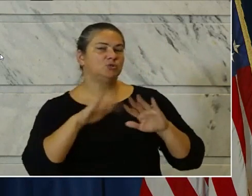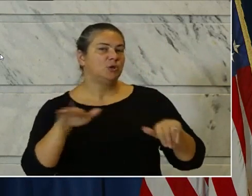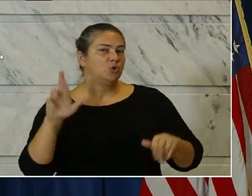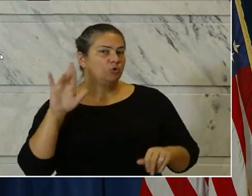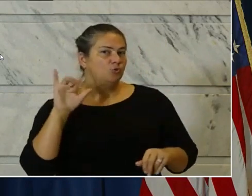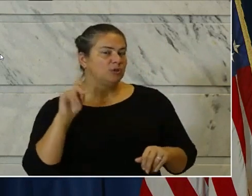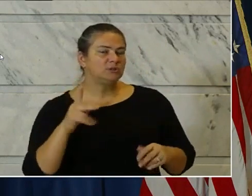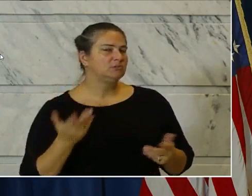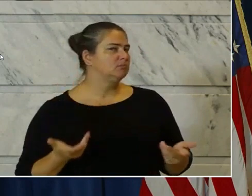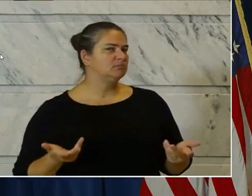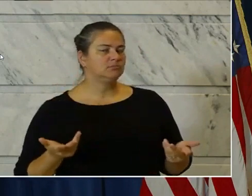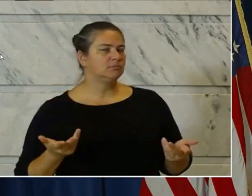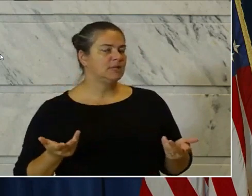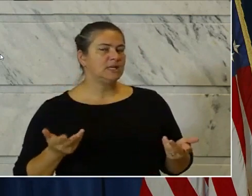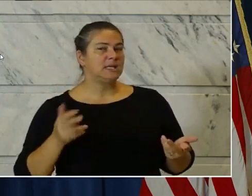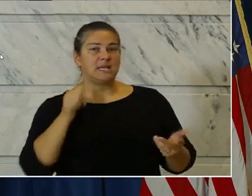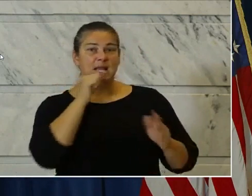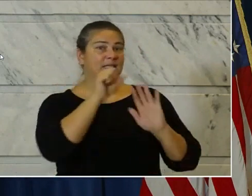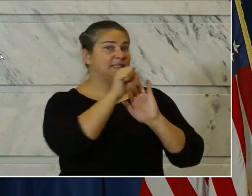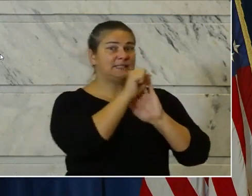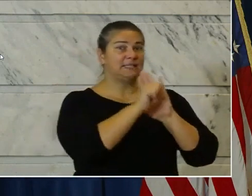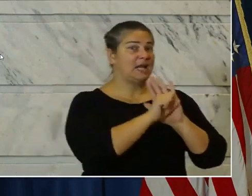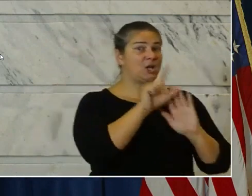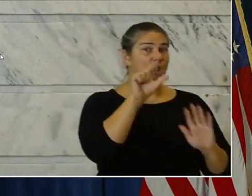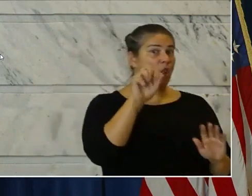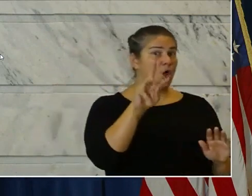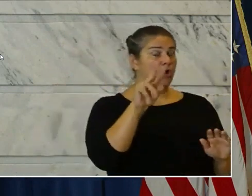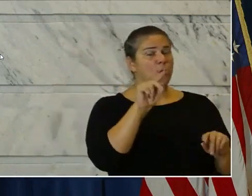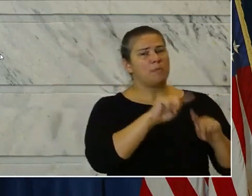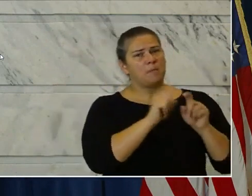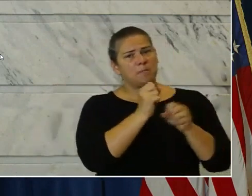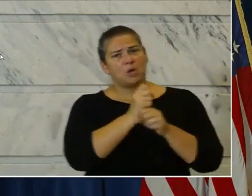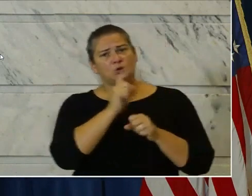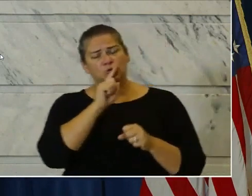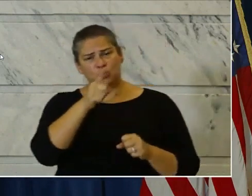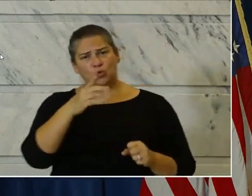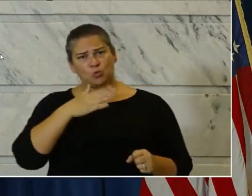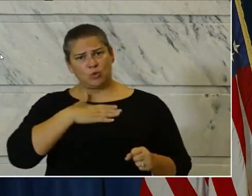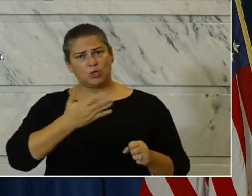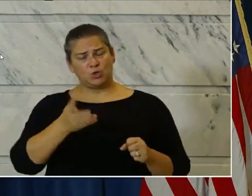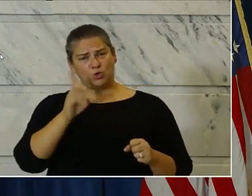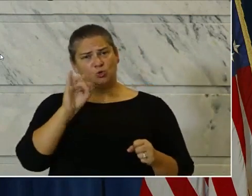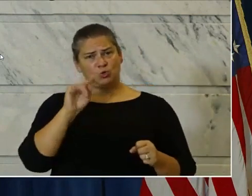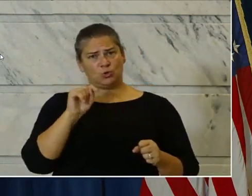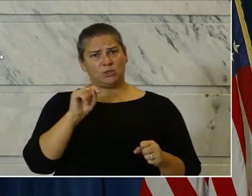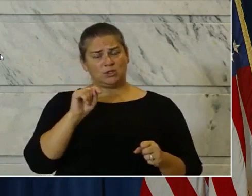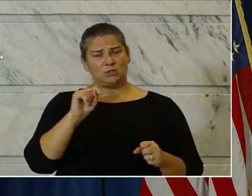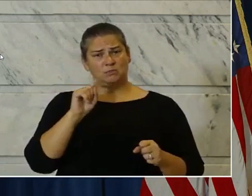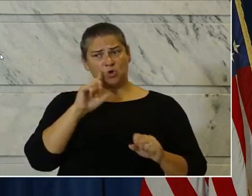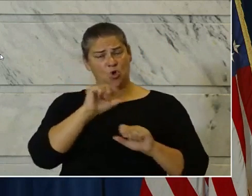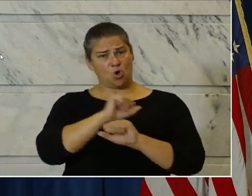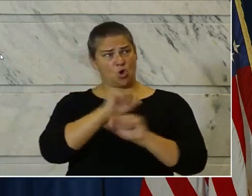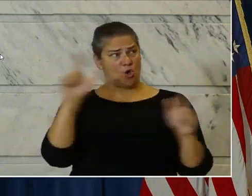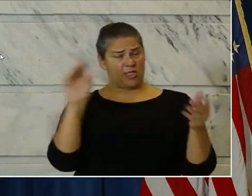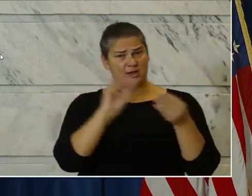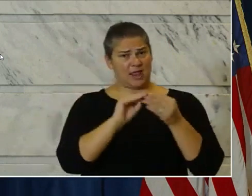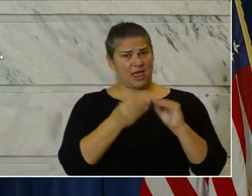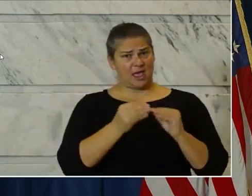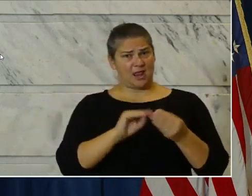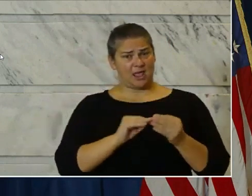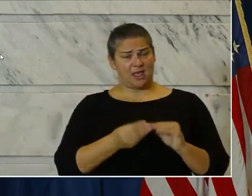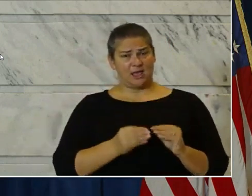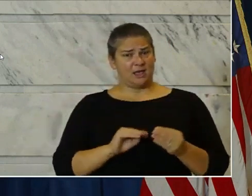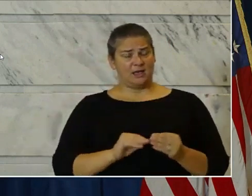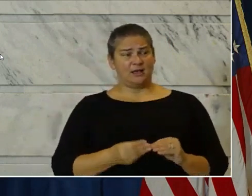not a state law that makes you do the right thing, but you should be willing to do the right thing because all the data out there shows that it's